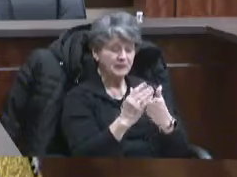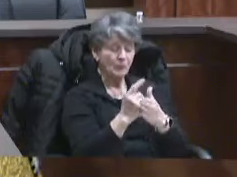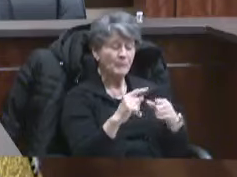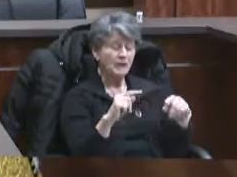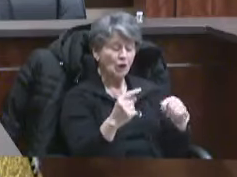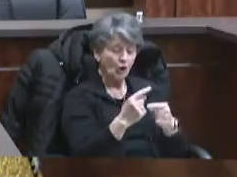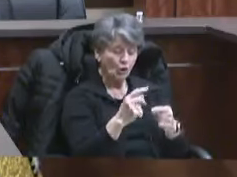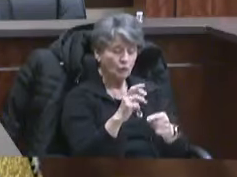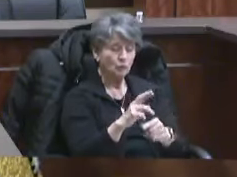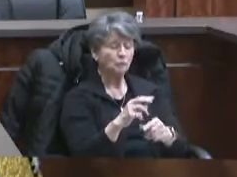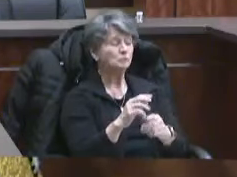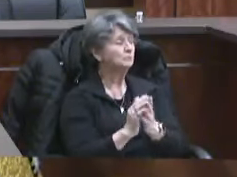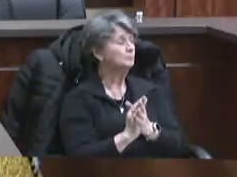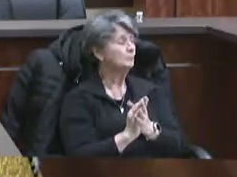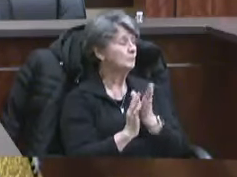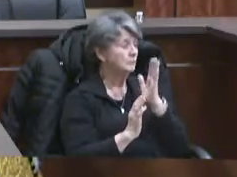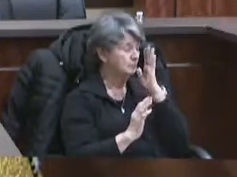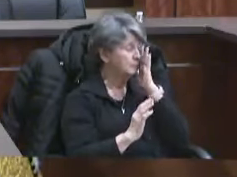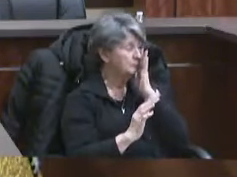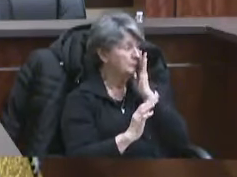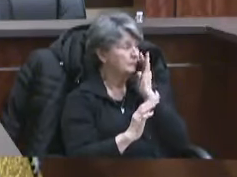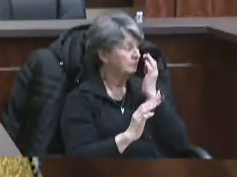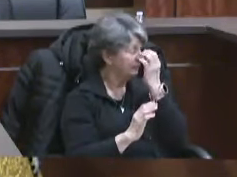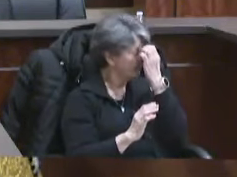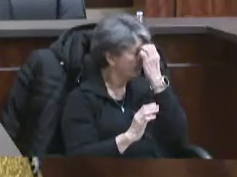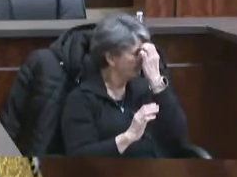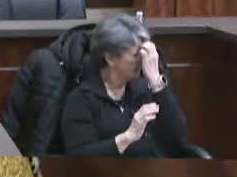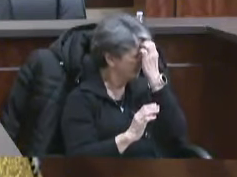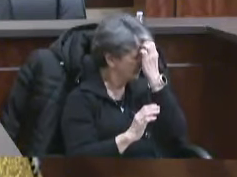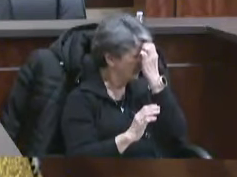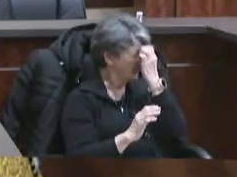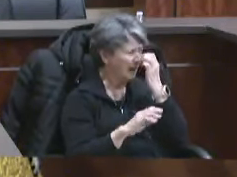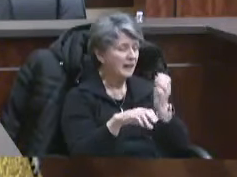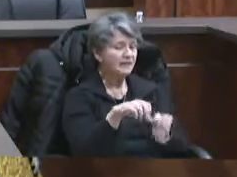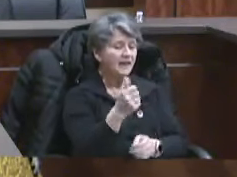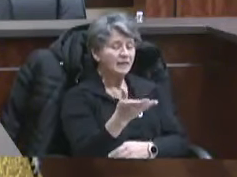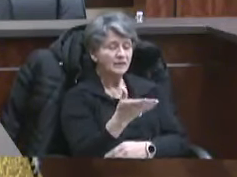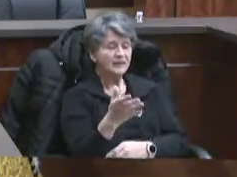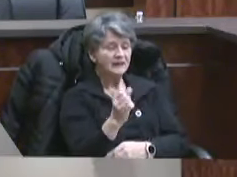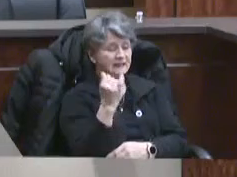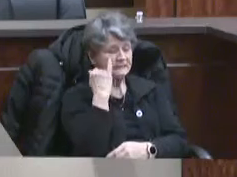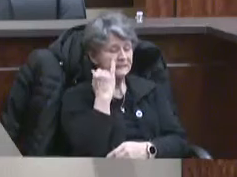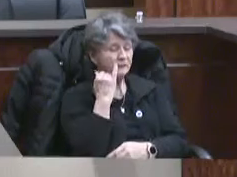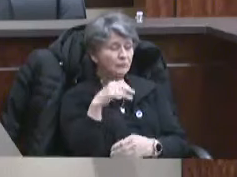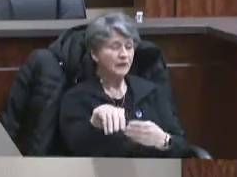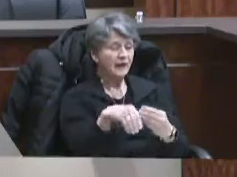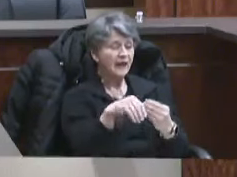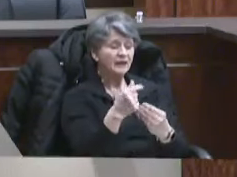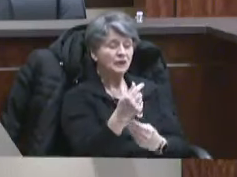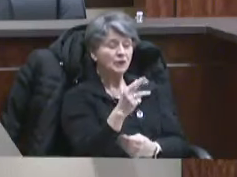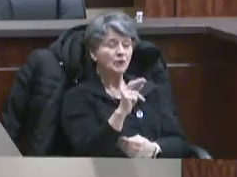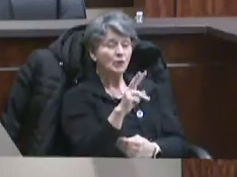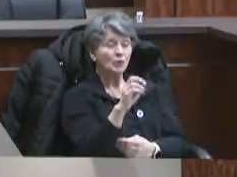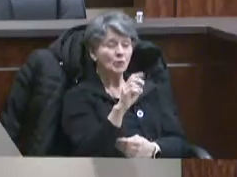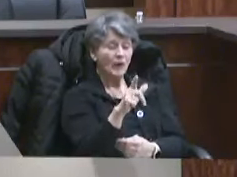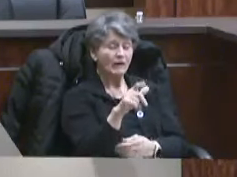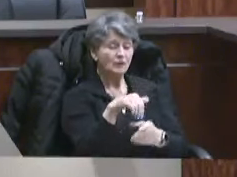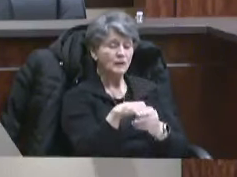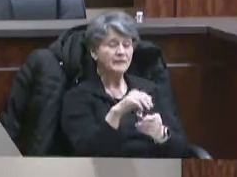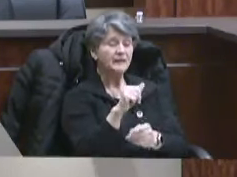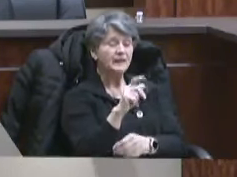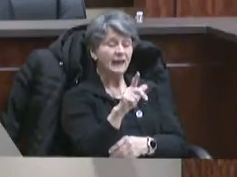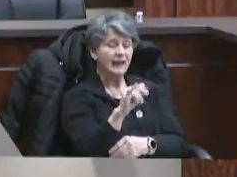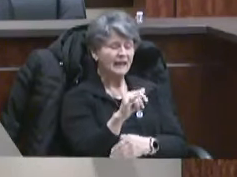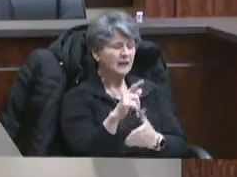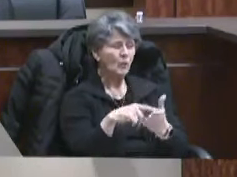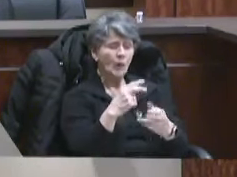seriously injured. The other thing that I hear is that if we put gravel in those alleys, what about the flooding? The